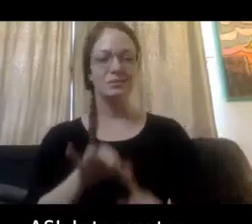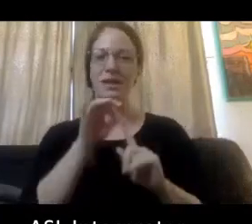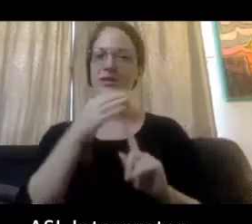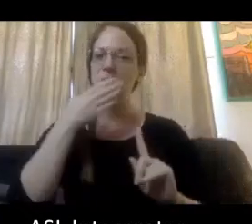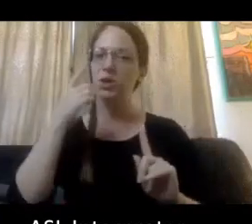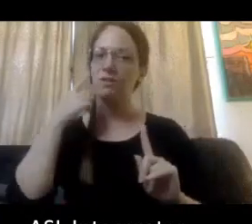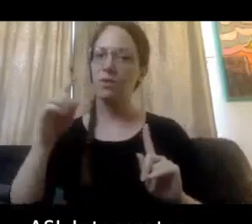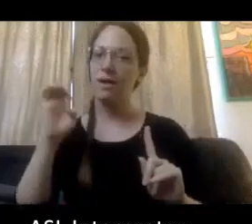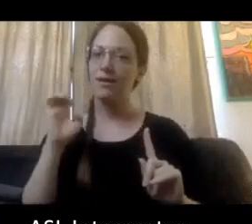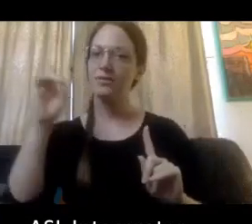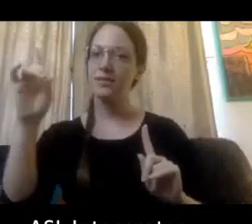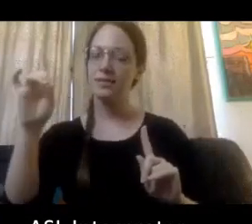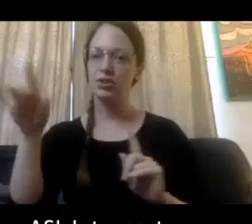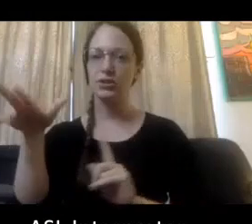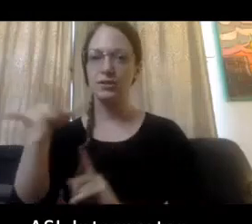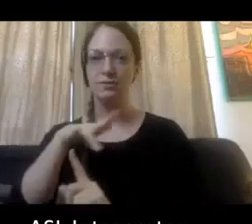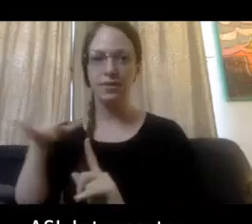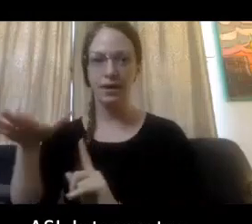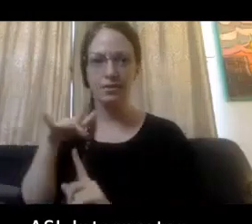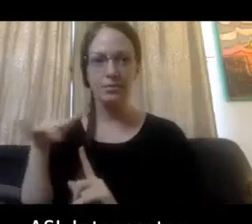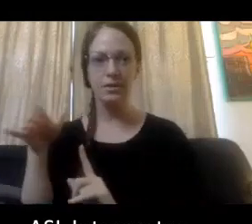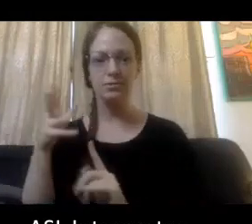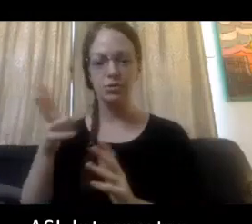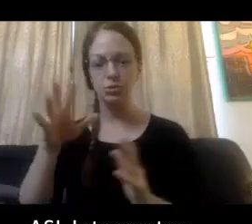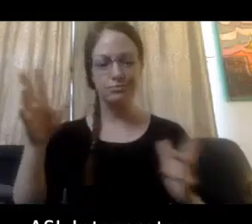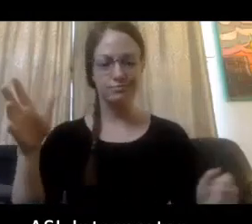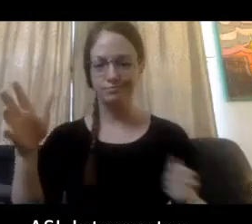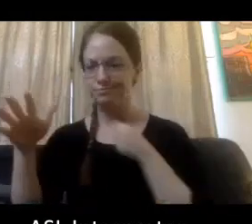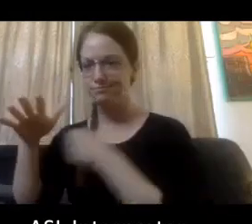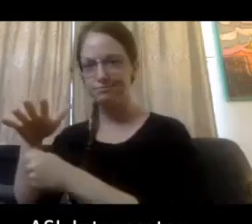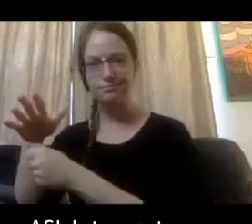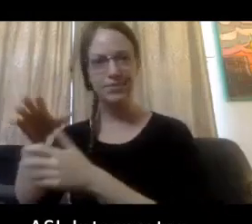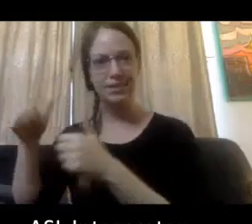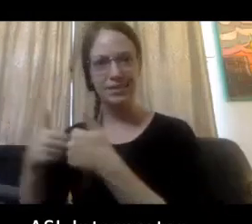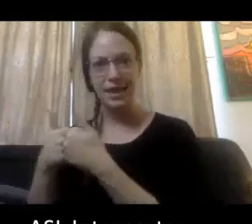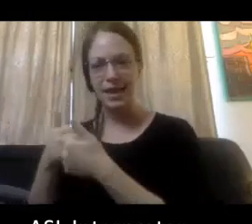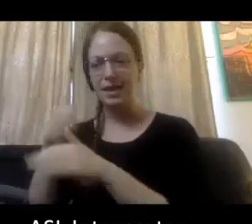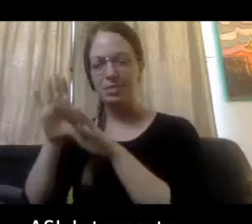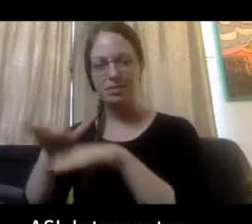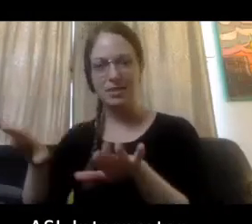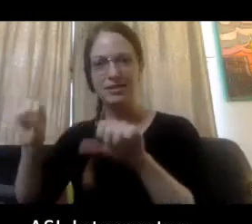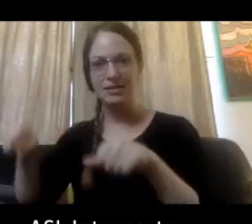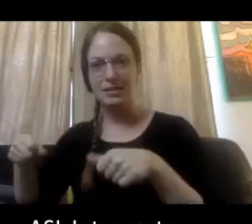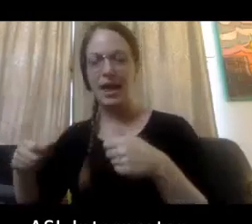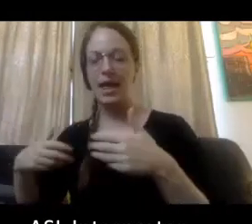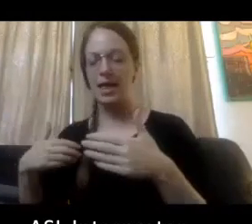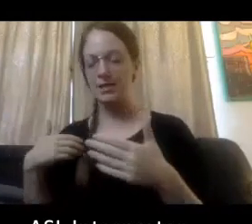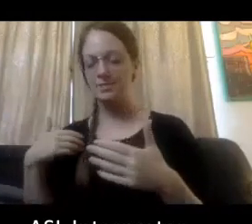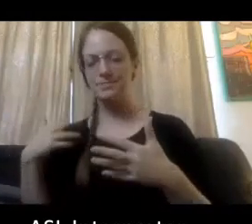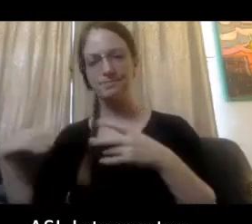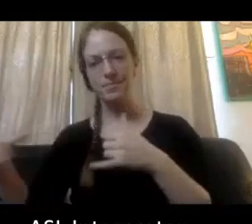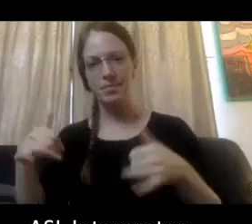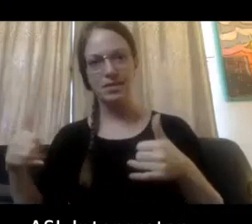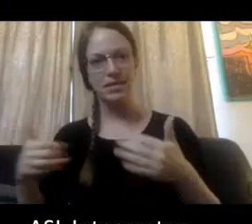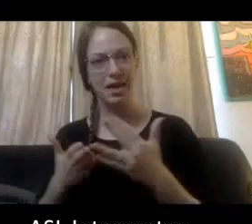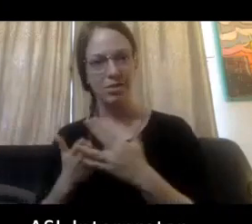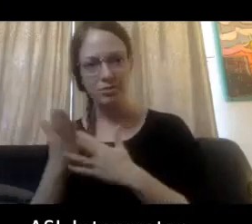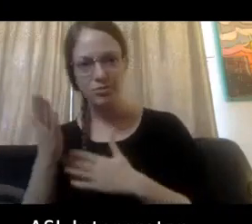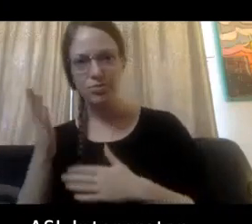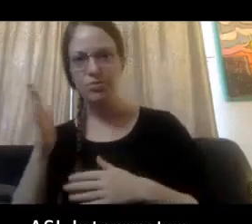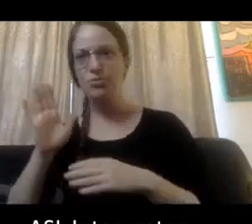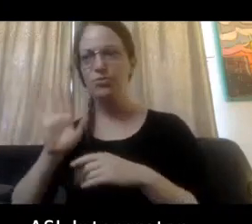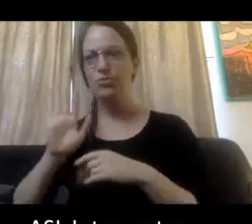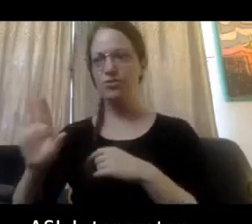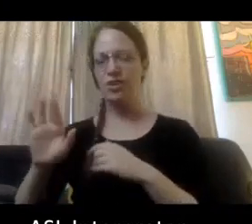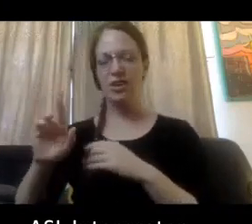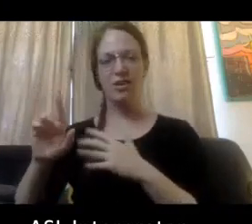like educational sort of areas, where the kids can play through their sessions of their role-playing sessions, and